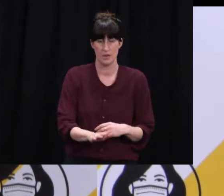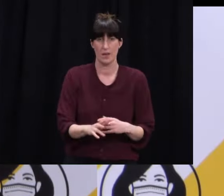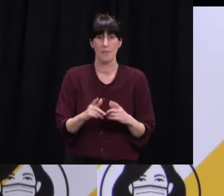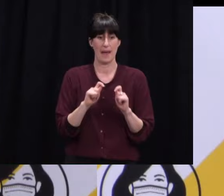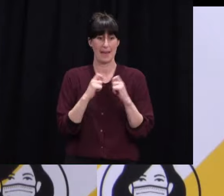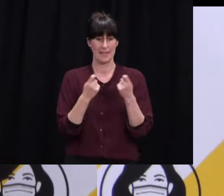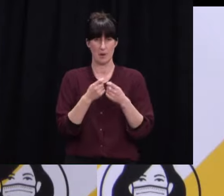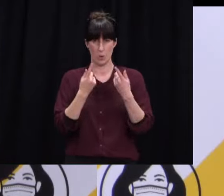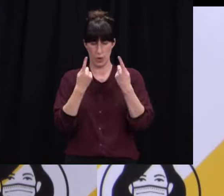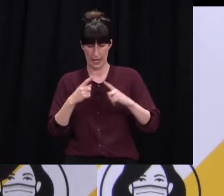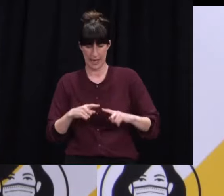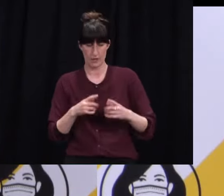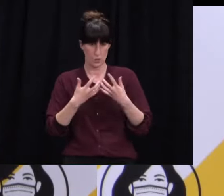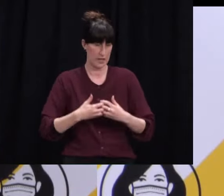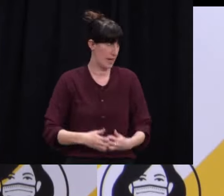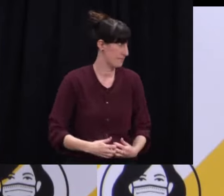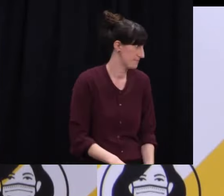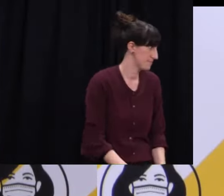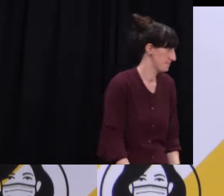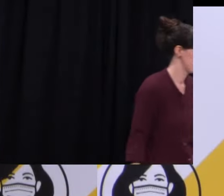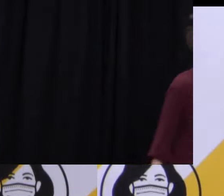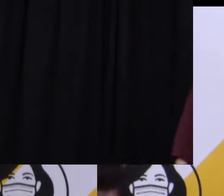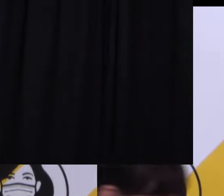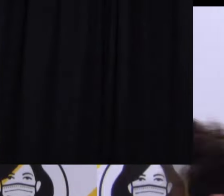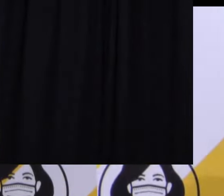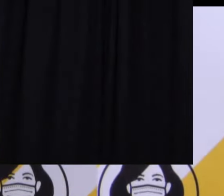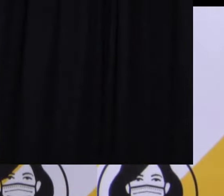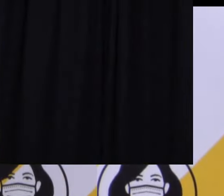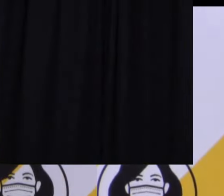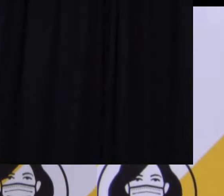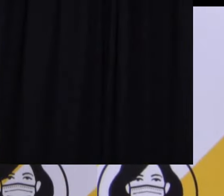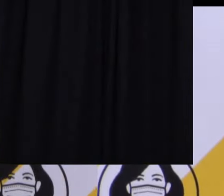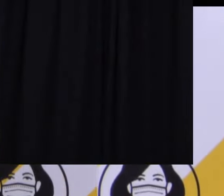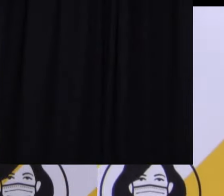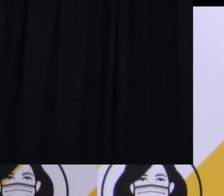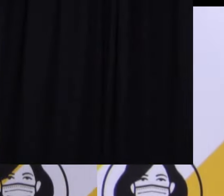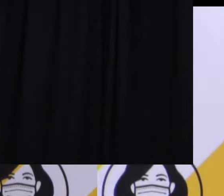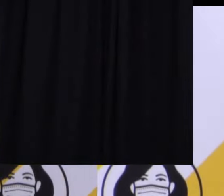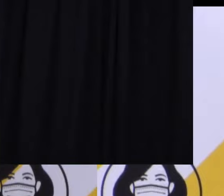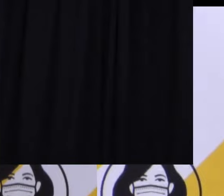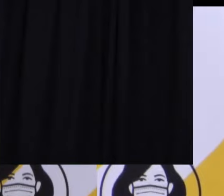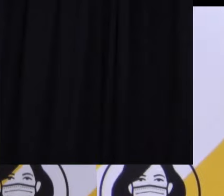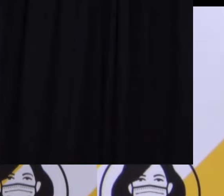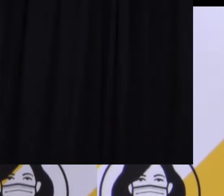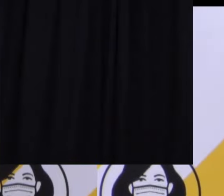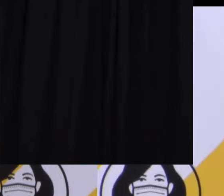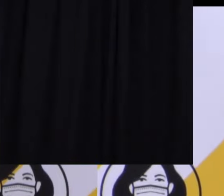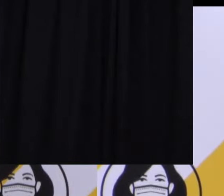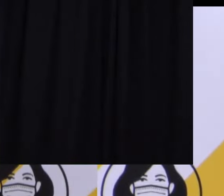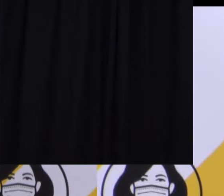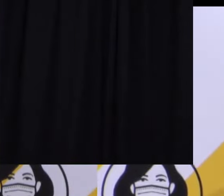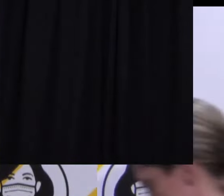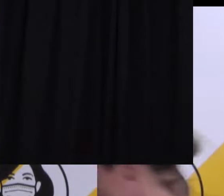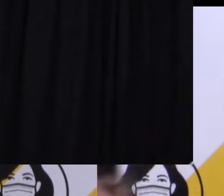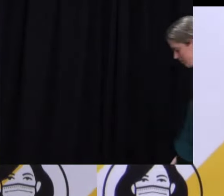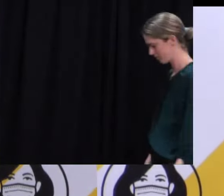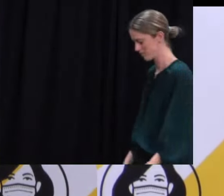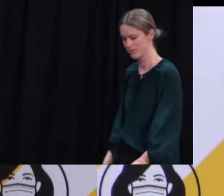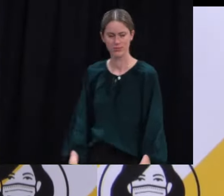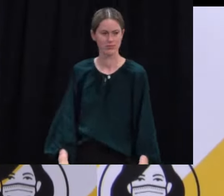understand that. Now, these people on this side of the room have been waiting a long time, so I will complete the sweep before coming back to the rest of you. Yes. The